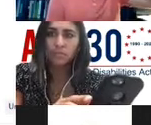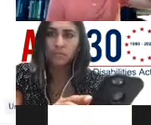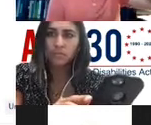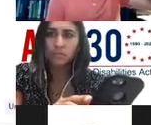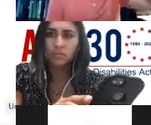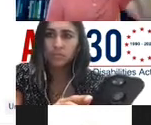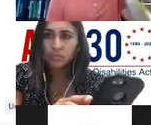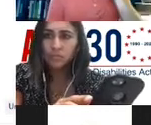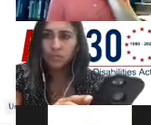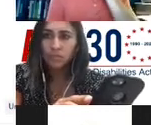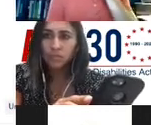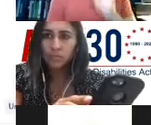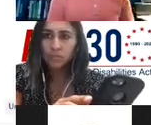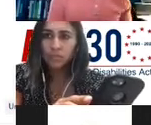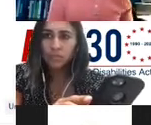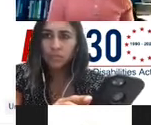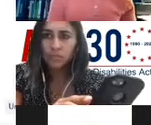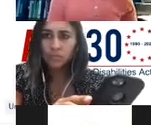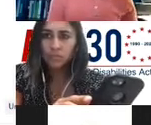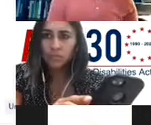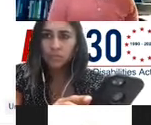click on the three dots next,